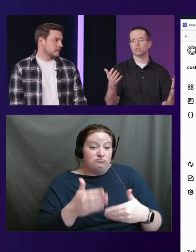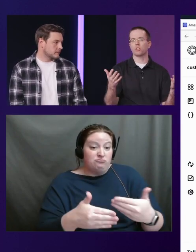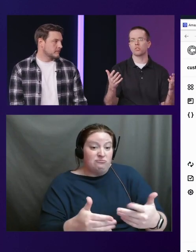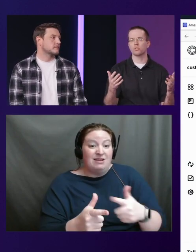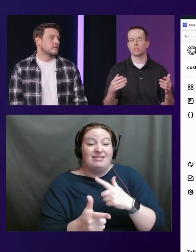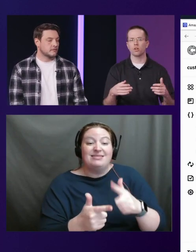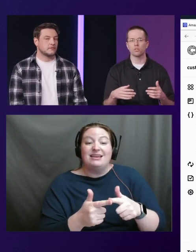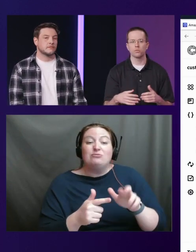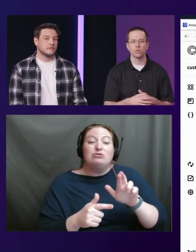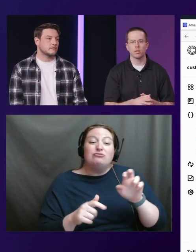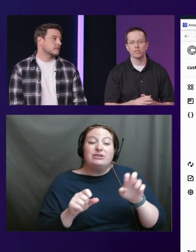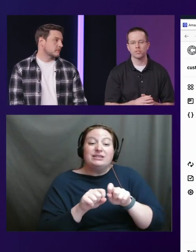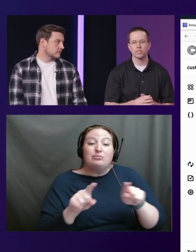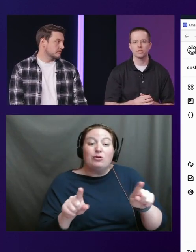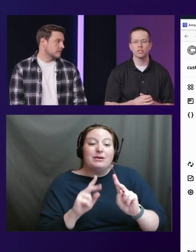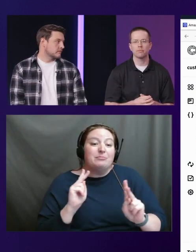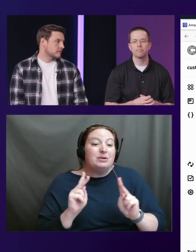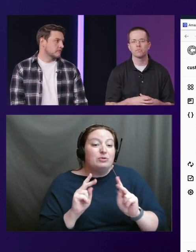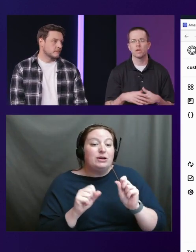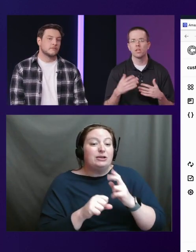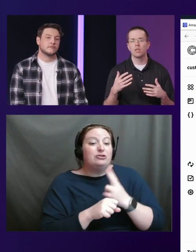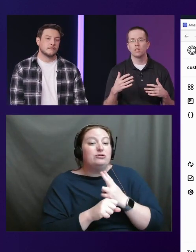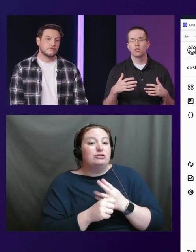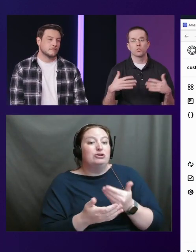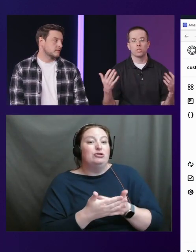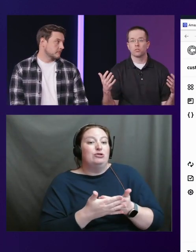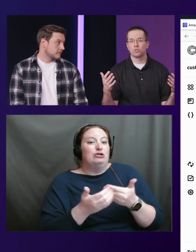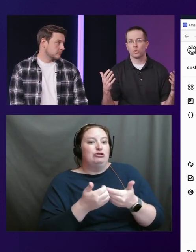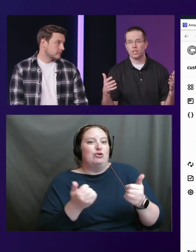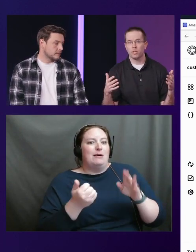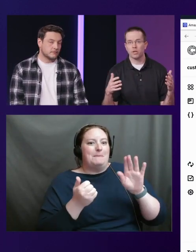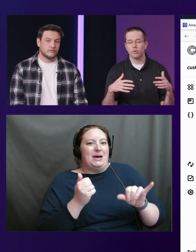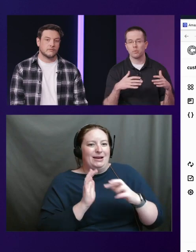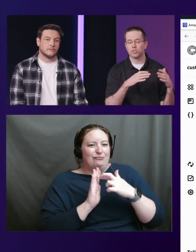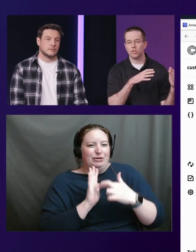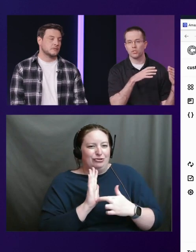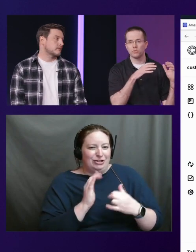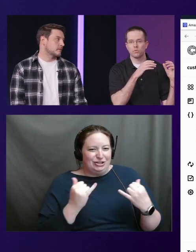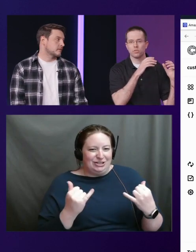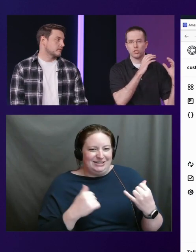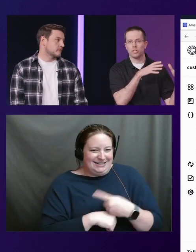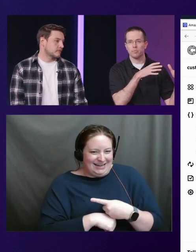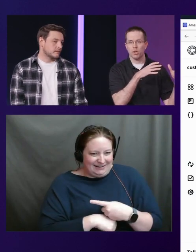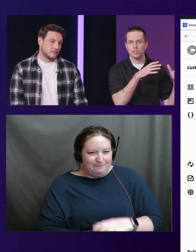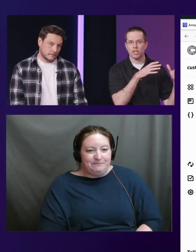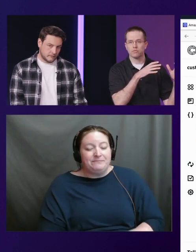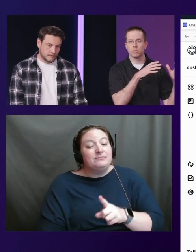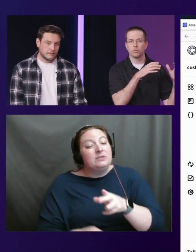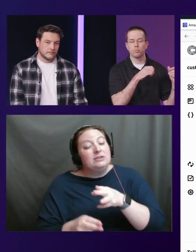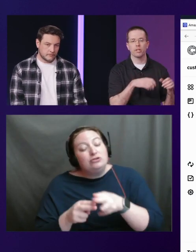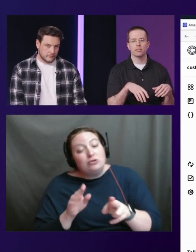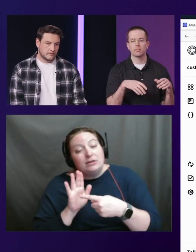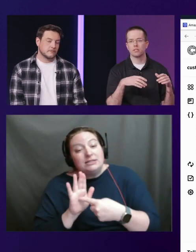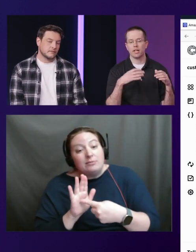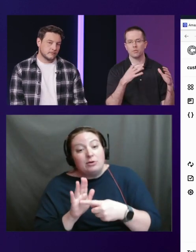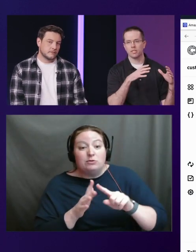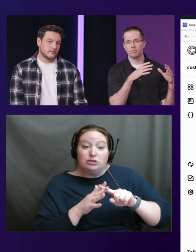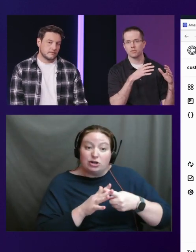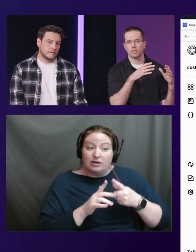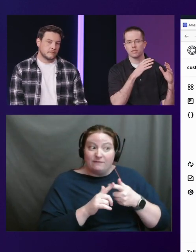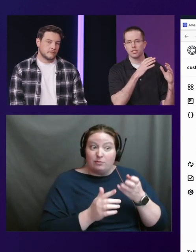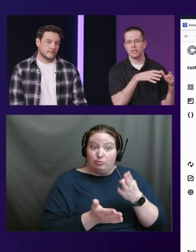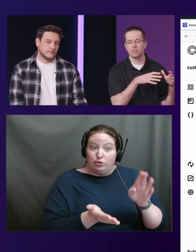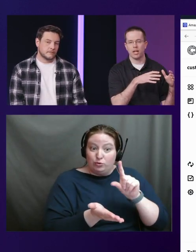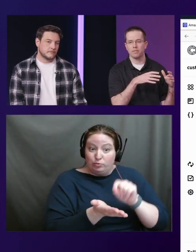and people could start using our new sort by registration date. So in this short demo here, we were able to show you starting a project from a blueprint. Kyle was